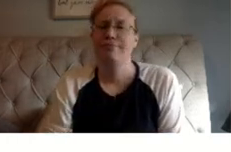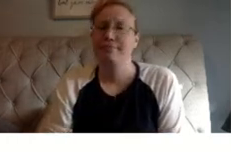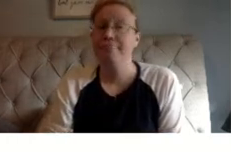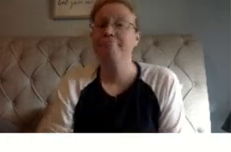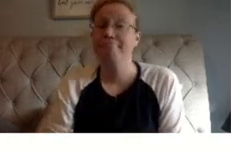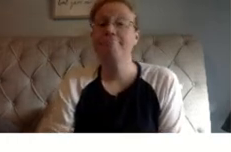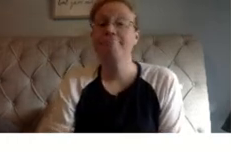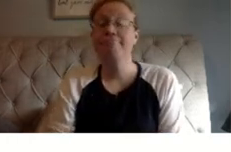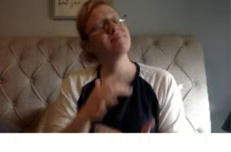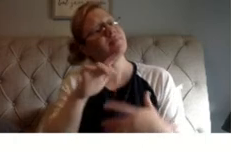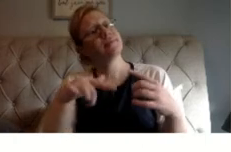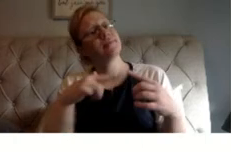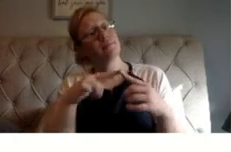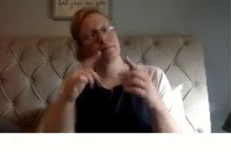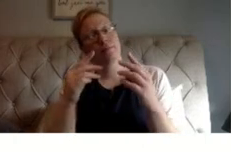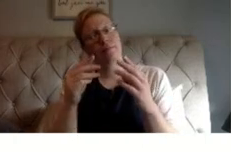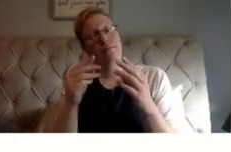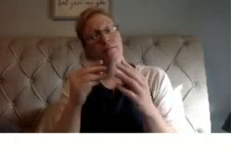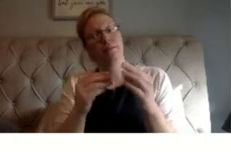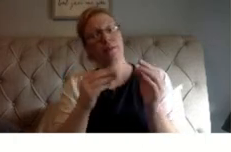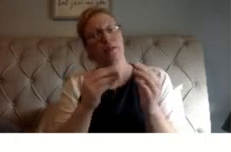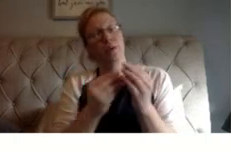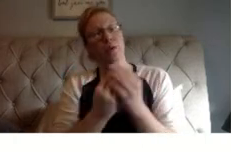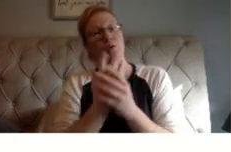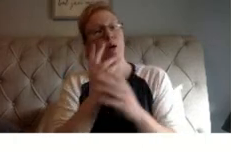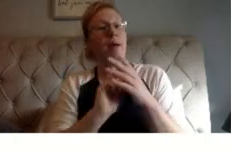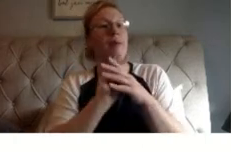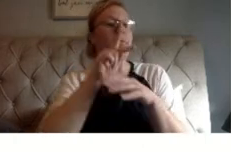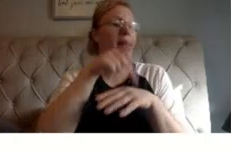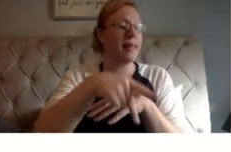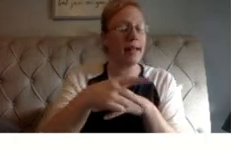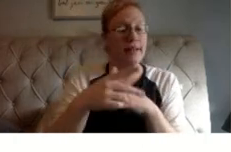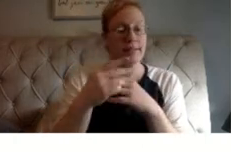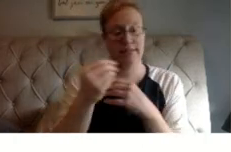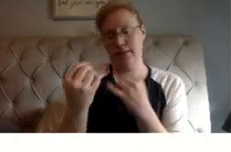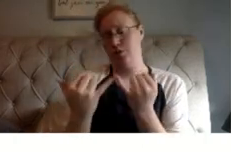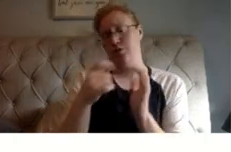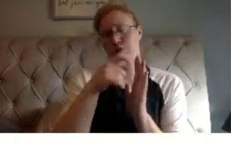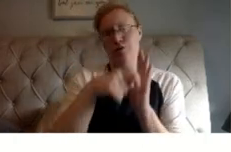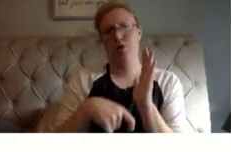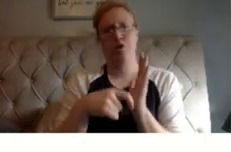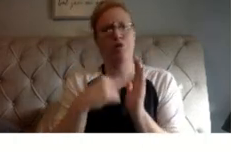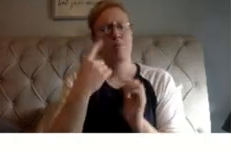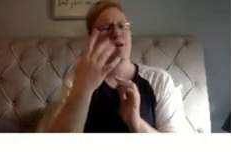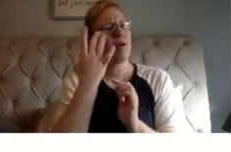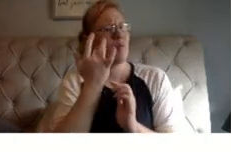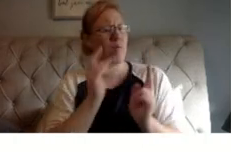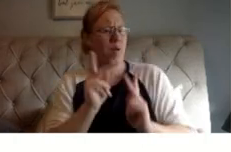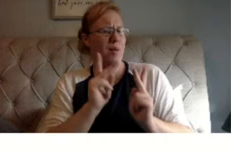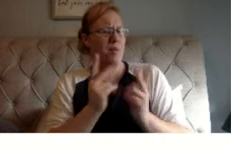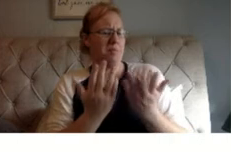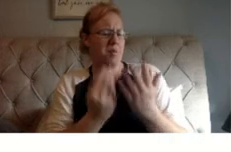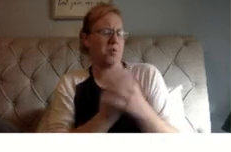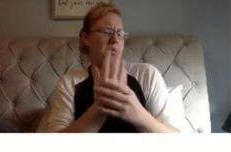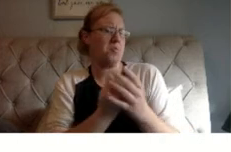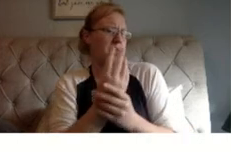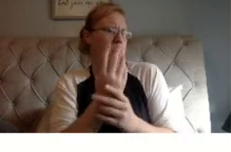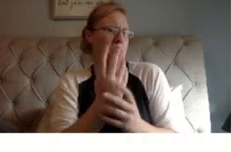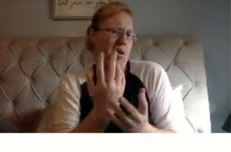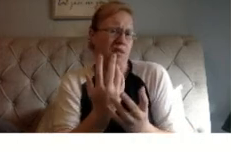Yeah, it was all about growing plants, and it was a current article about why people might be growing plants right